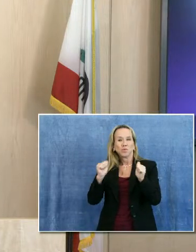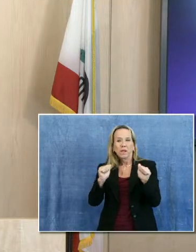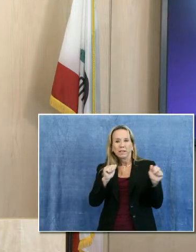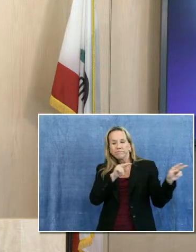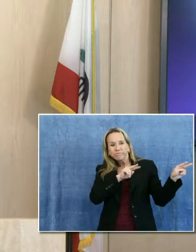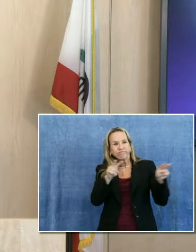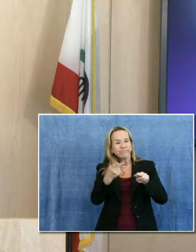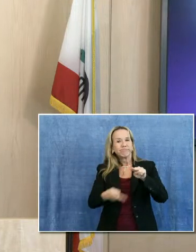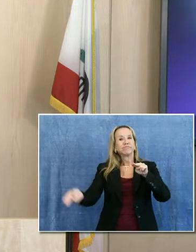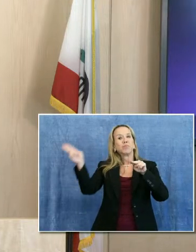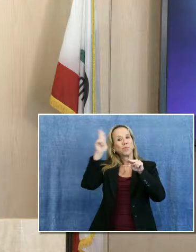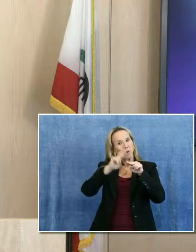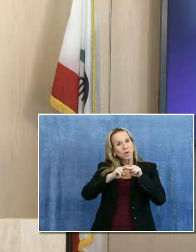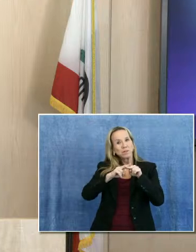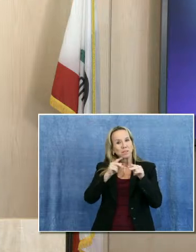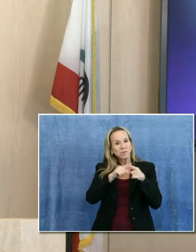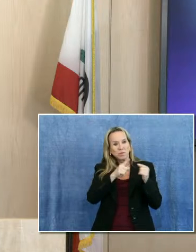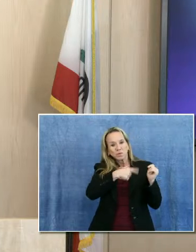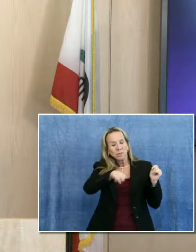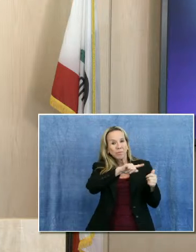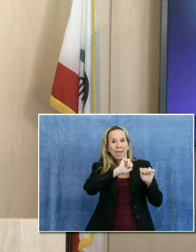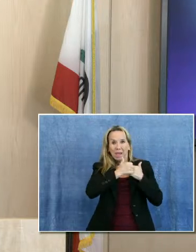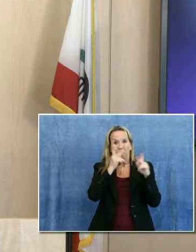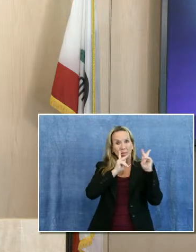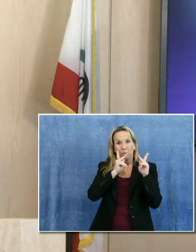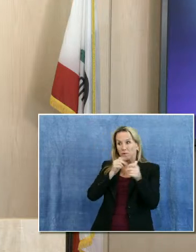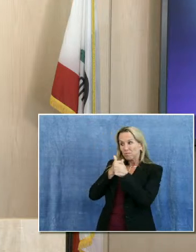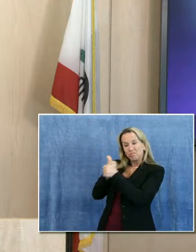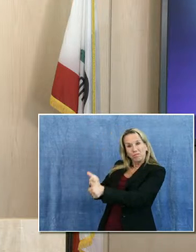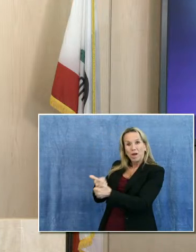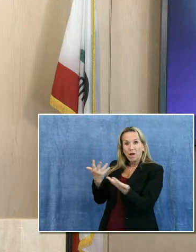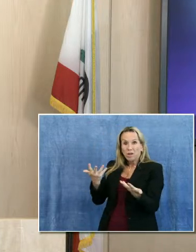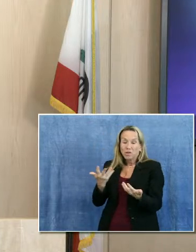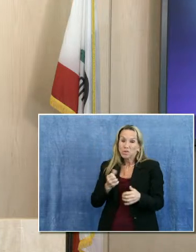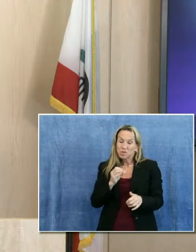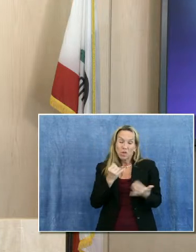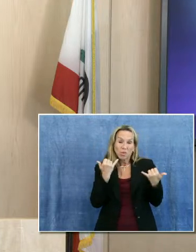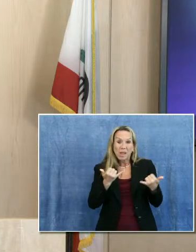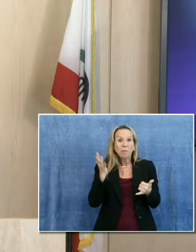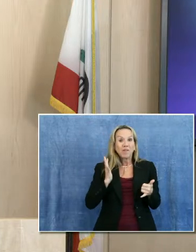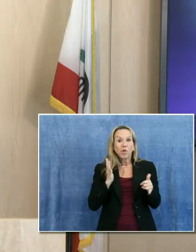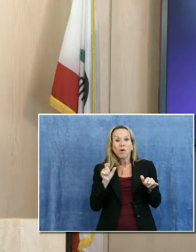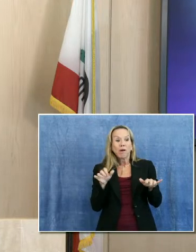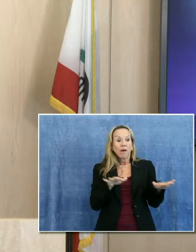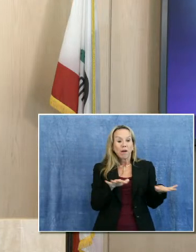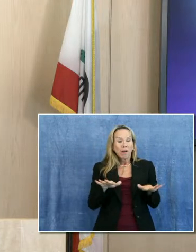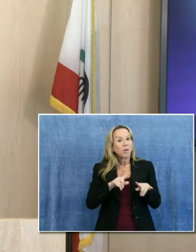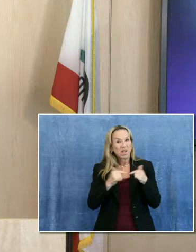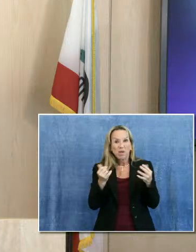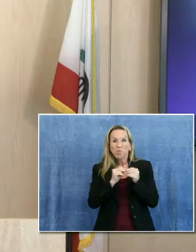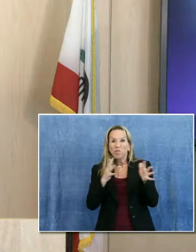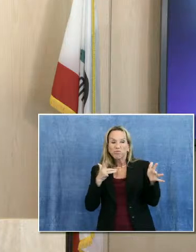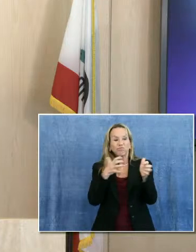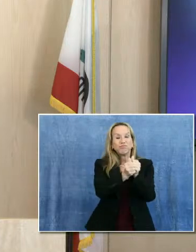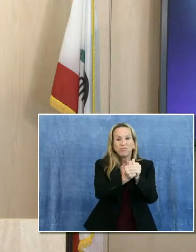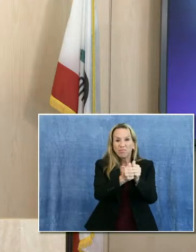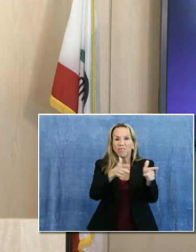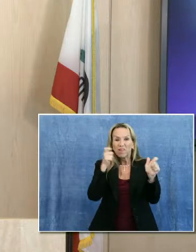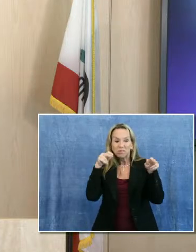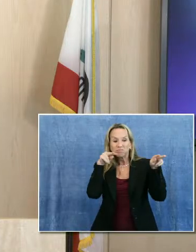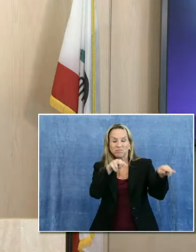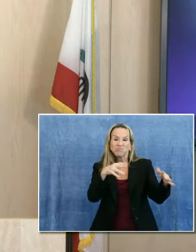around increasing the speed at which we're able to gain compliance, and continue to work on our processes on enforcement with all the